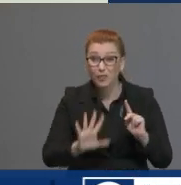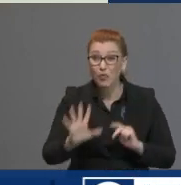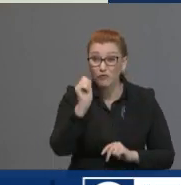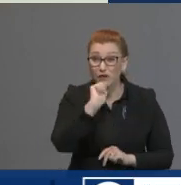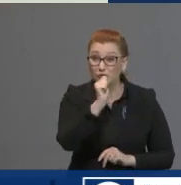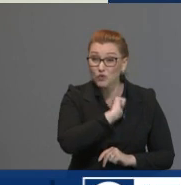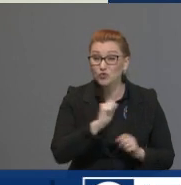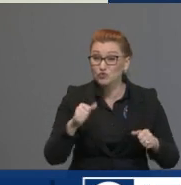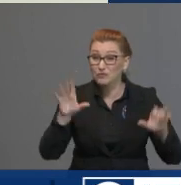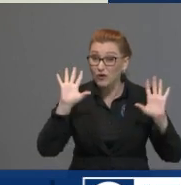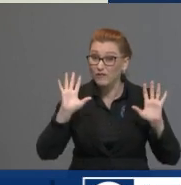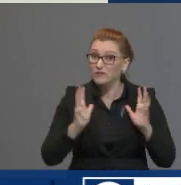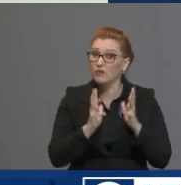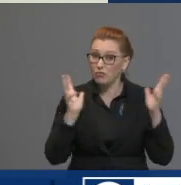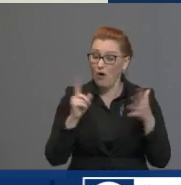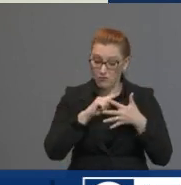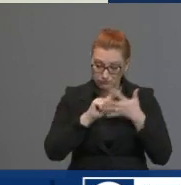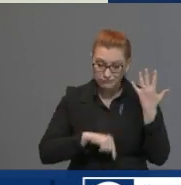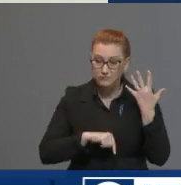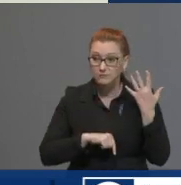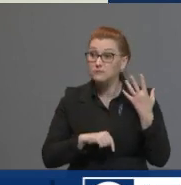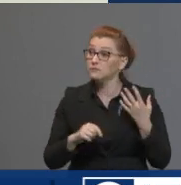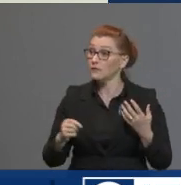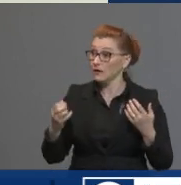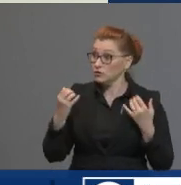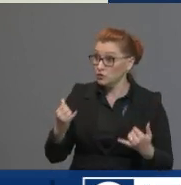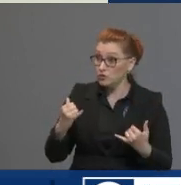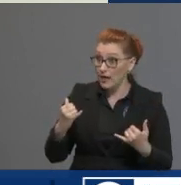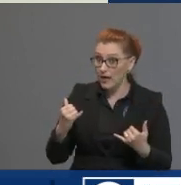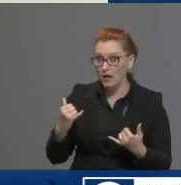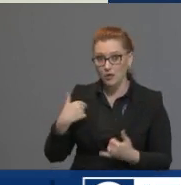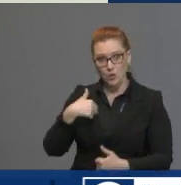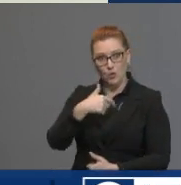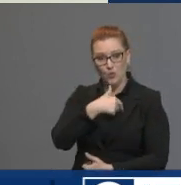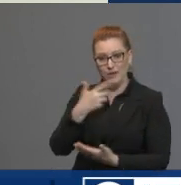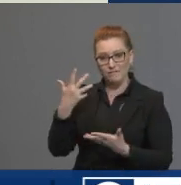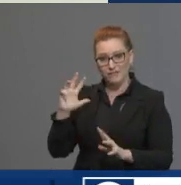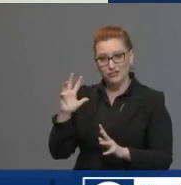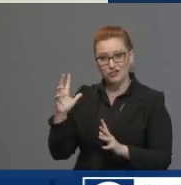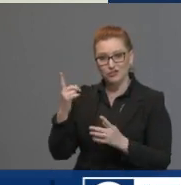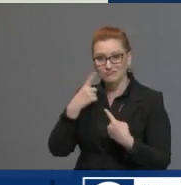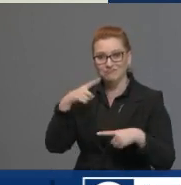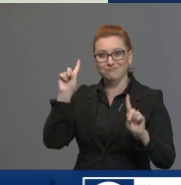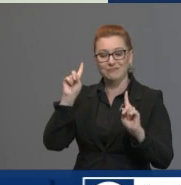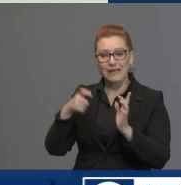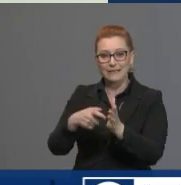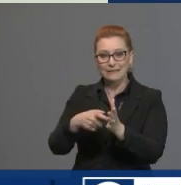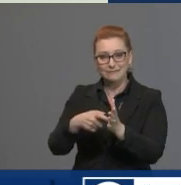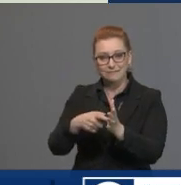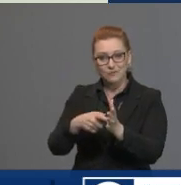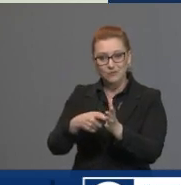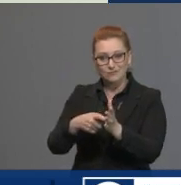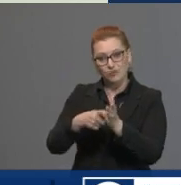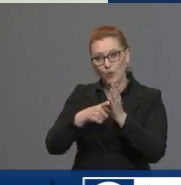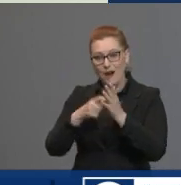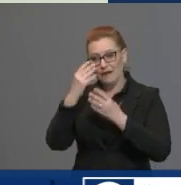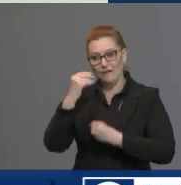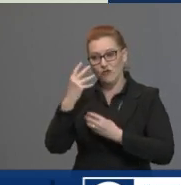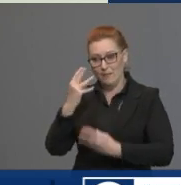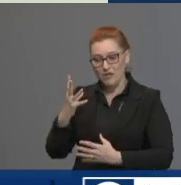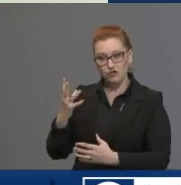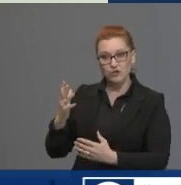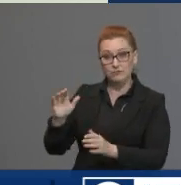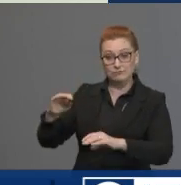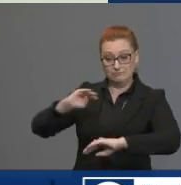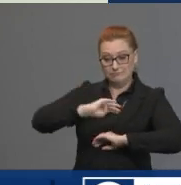sacrifice. And it is today, with the necessary information for phase one of the gating criteria, to